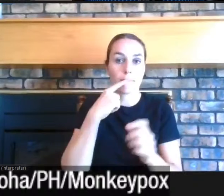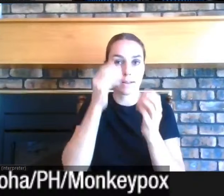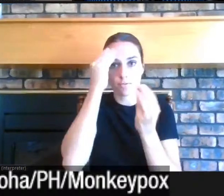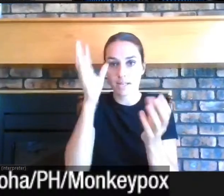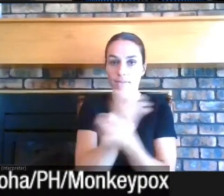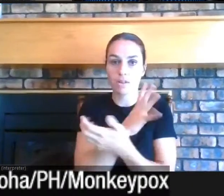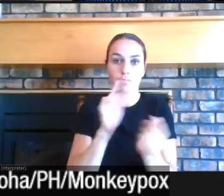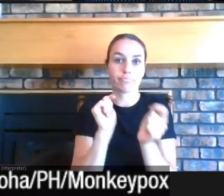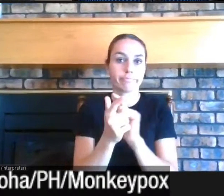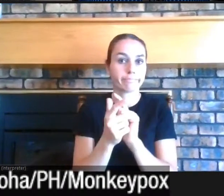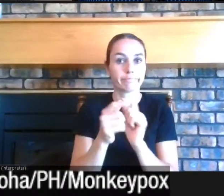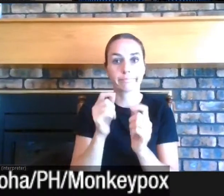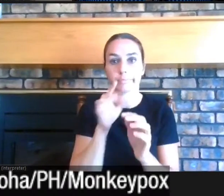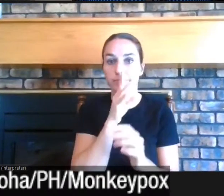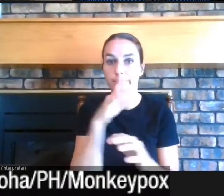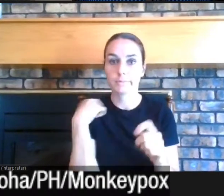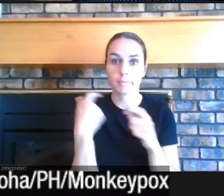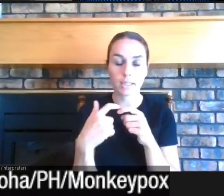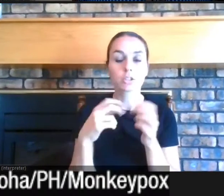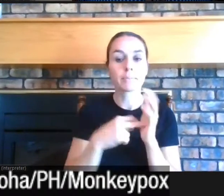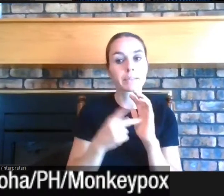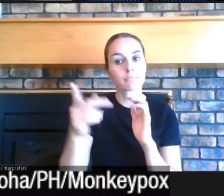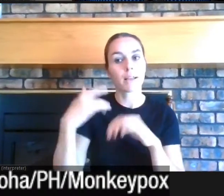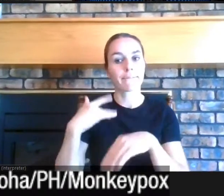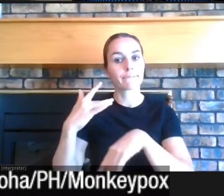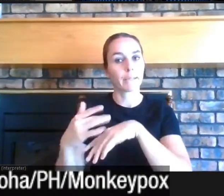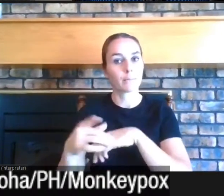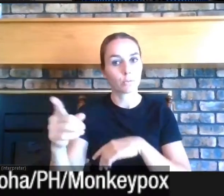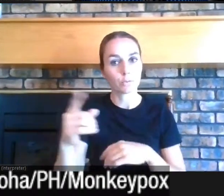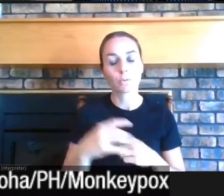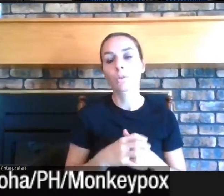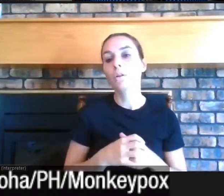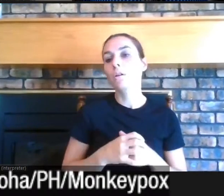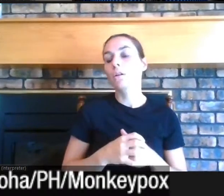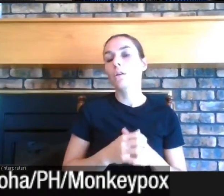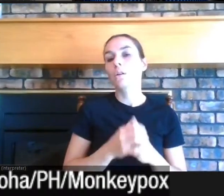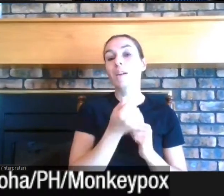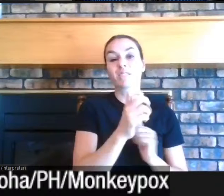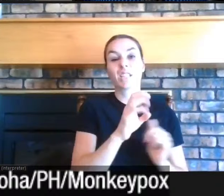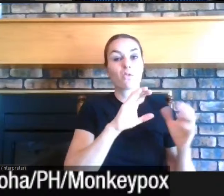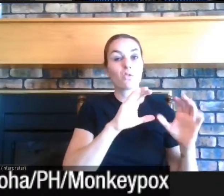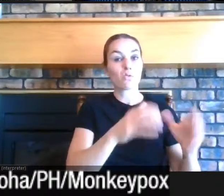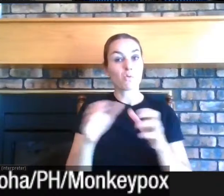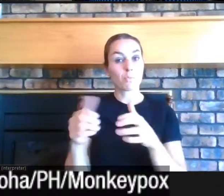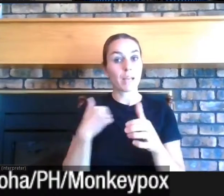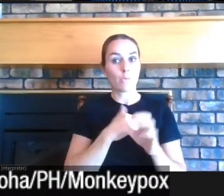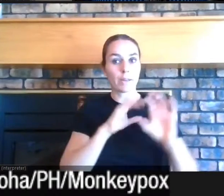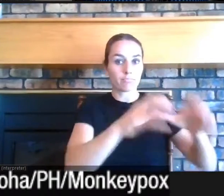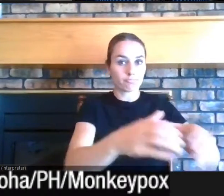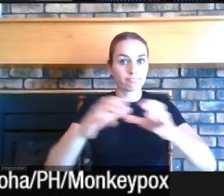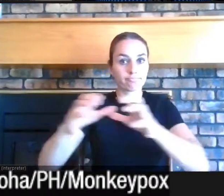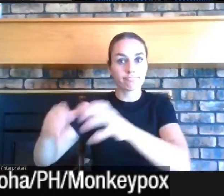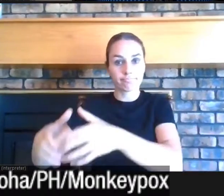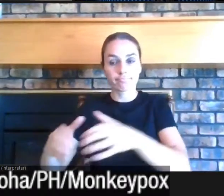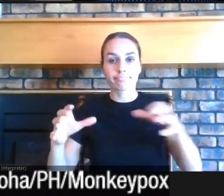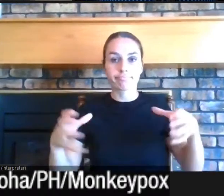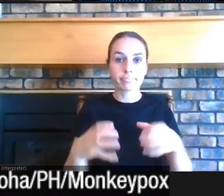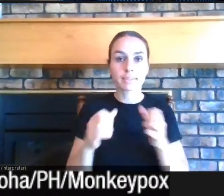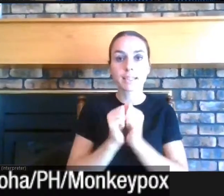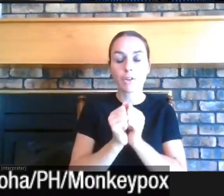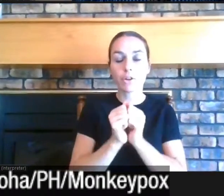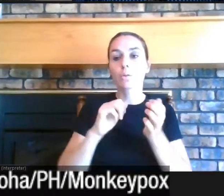that information is available to individuals. We have several groups that we brought together amongst our community-based organizations that